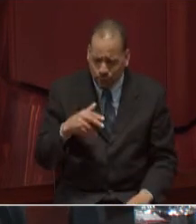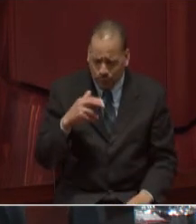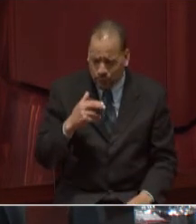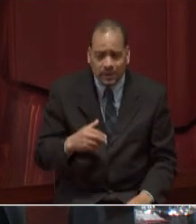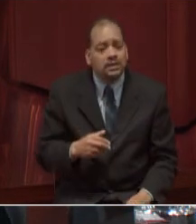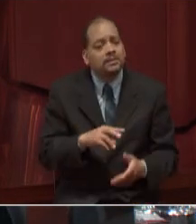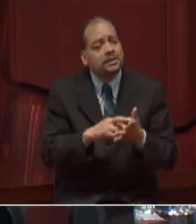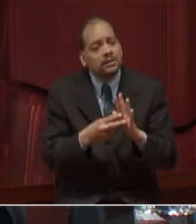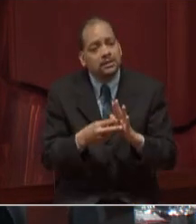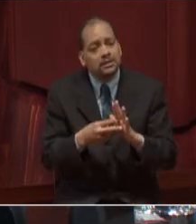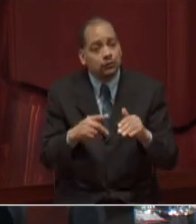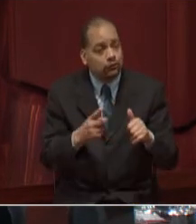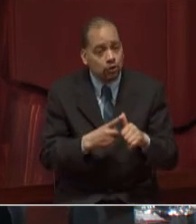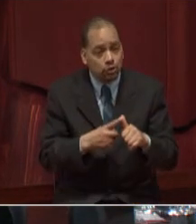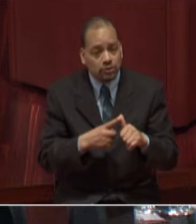first you can't tell him nothing,